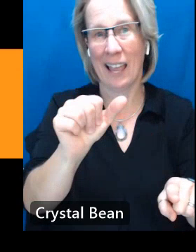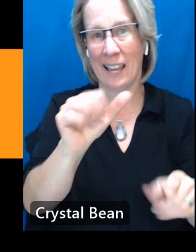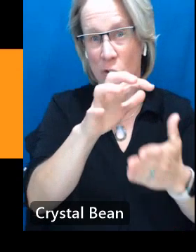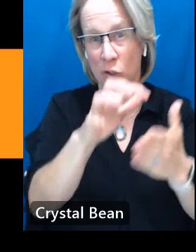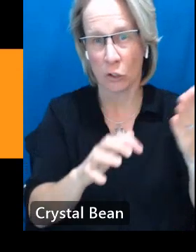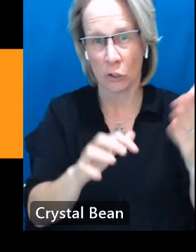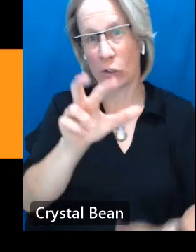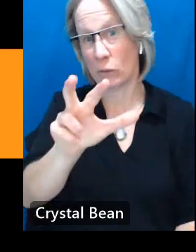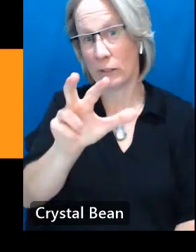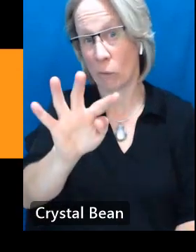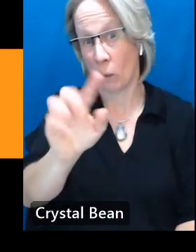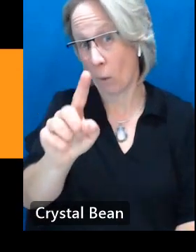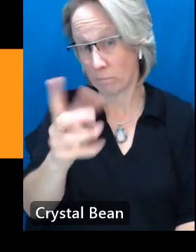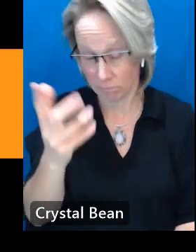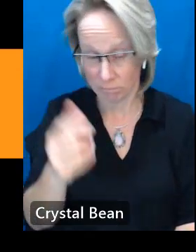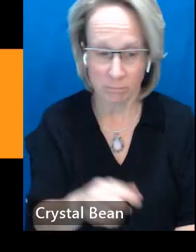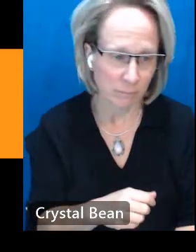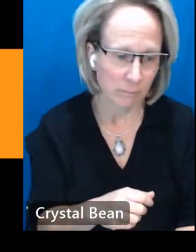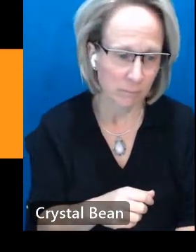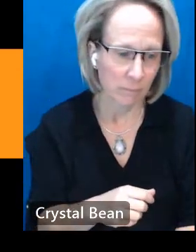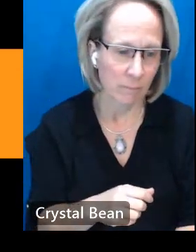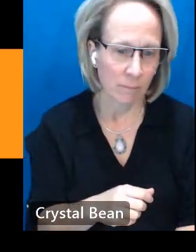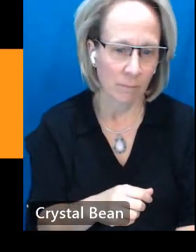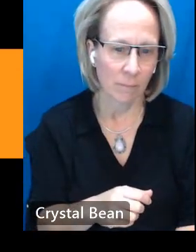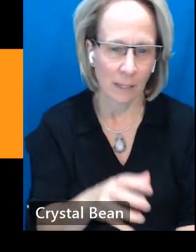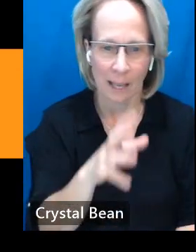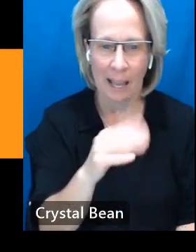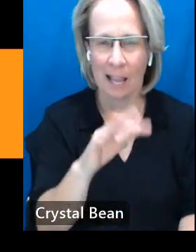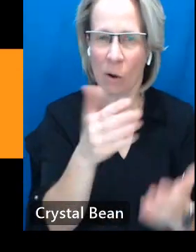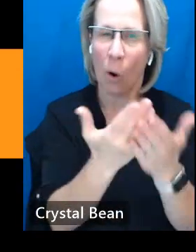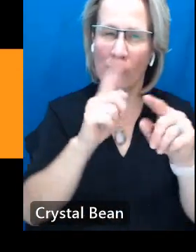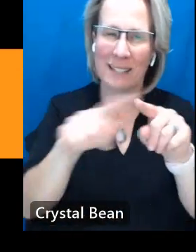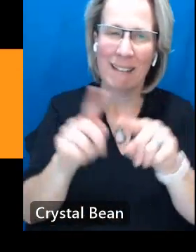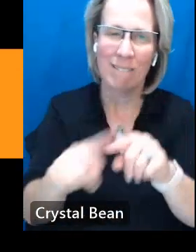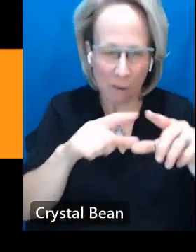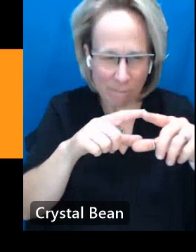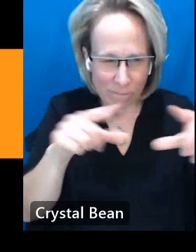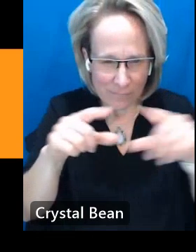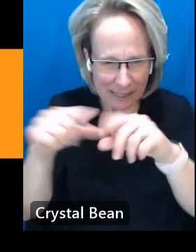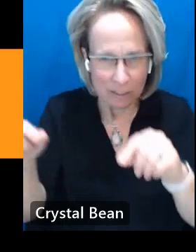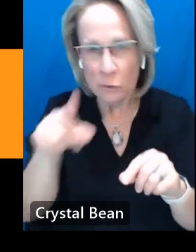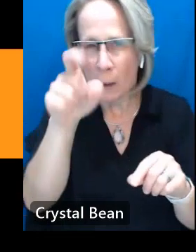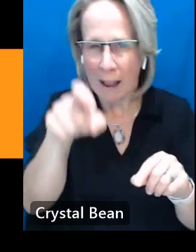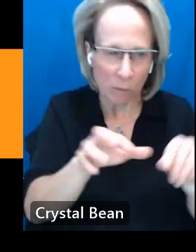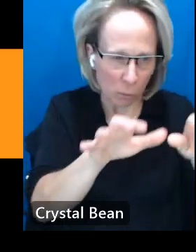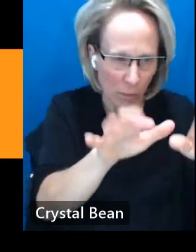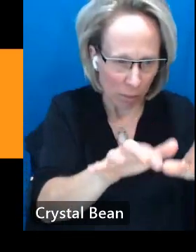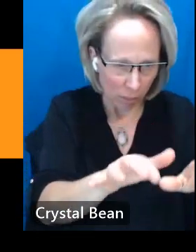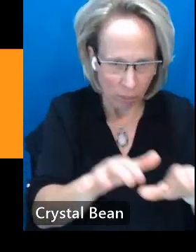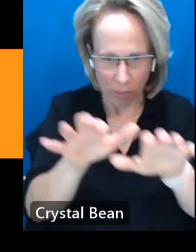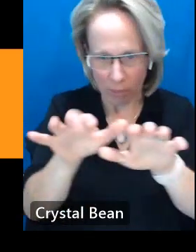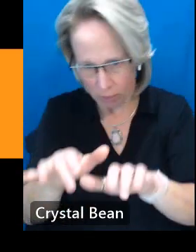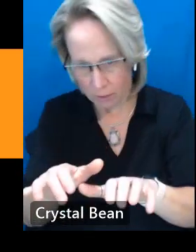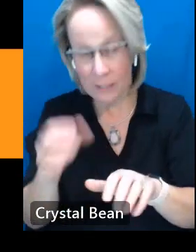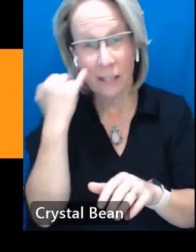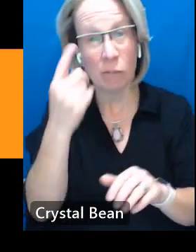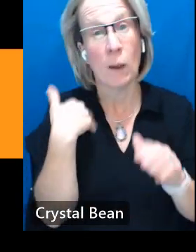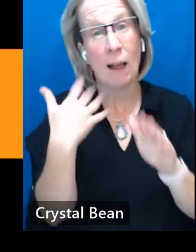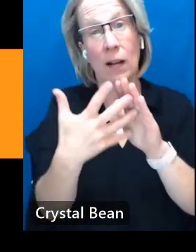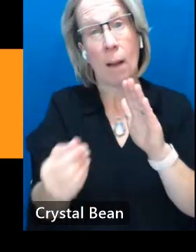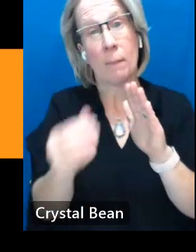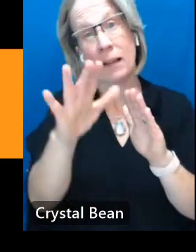341. And these are all the different fields that you need to enter in. So you might want to, if you have a copy of the slides with you, you might